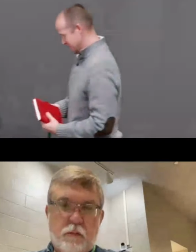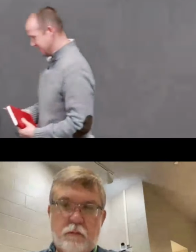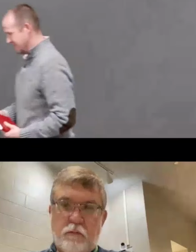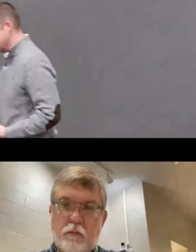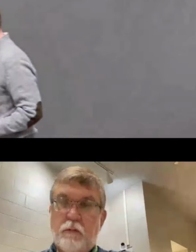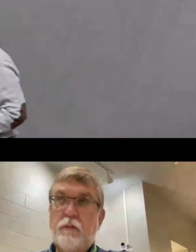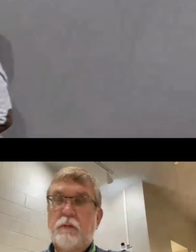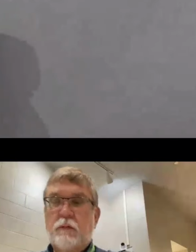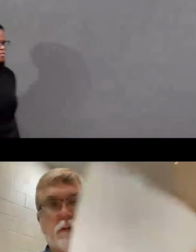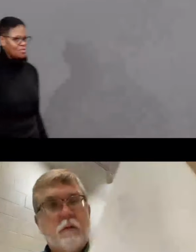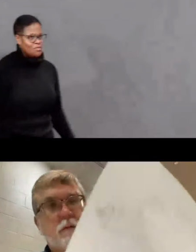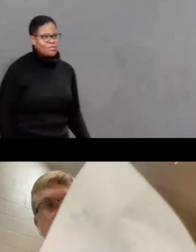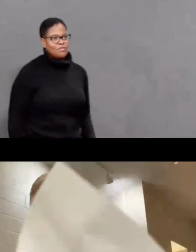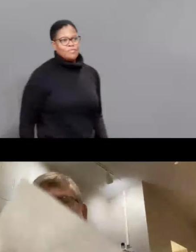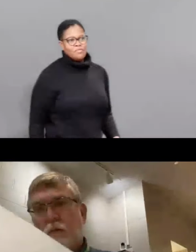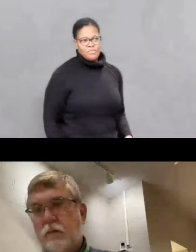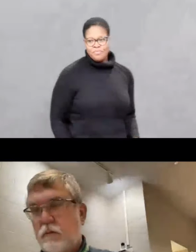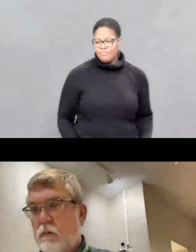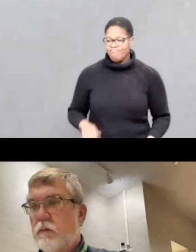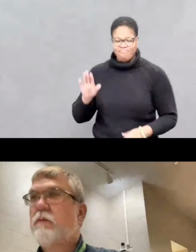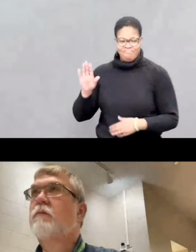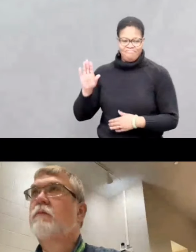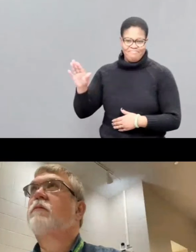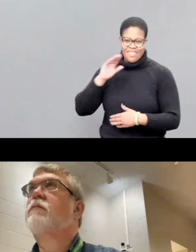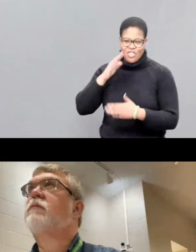So his daughter has a play today for Christmas. So.